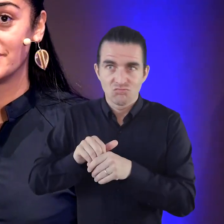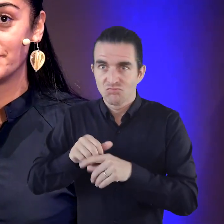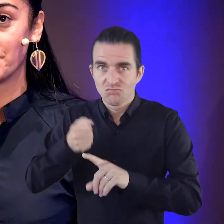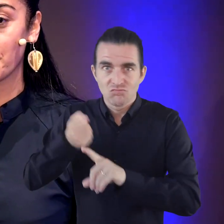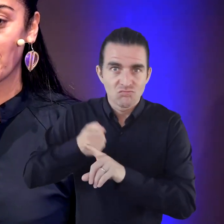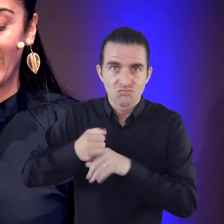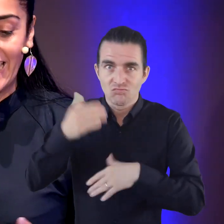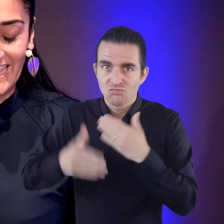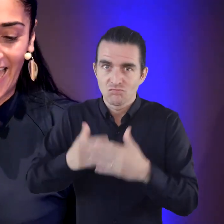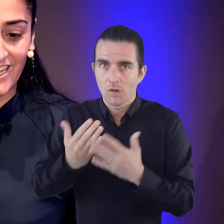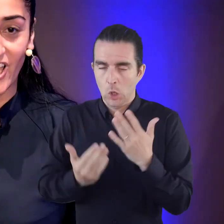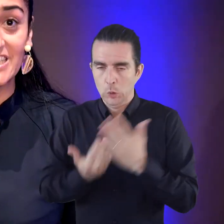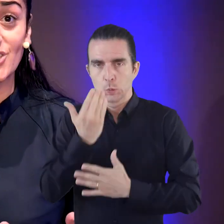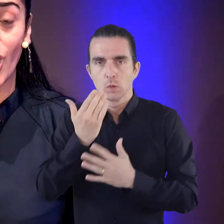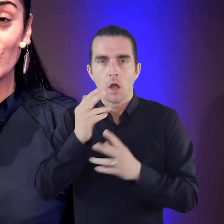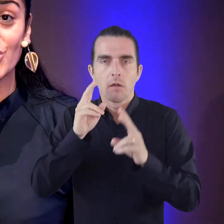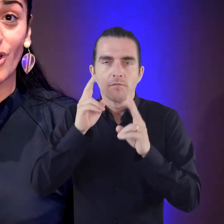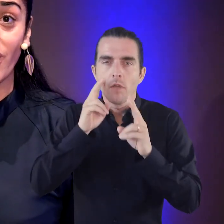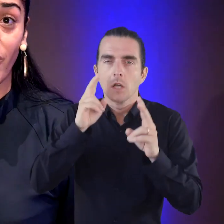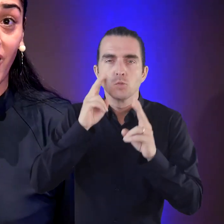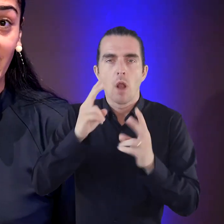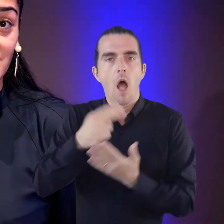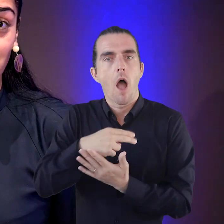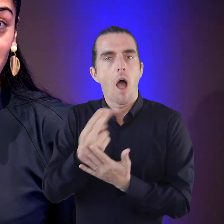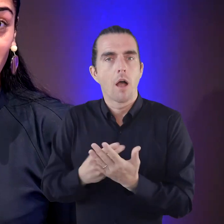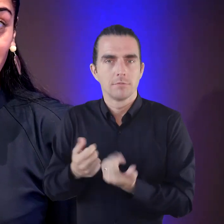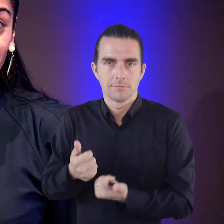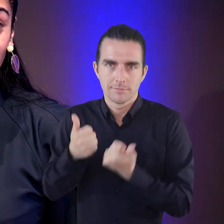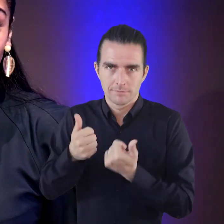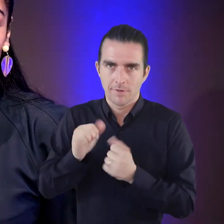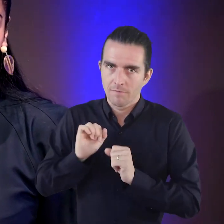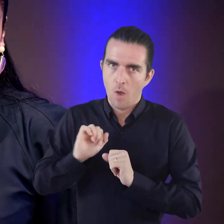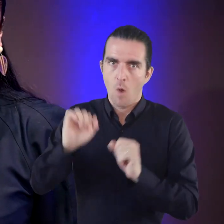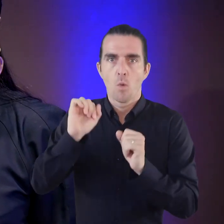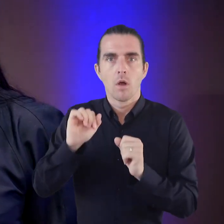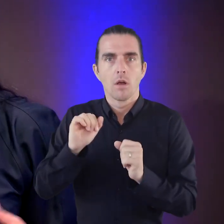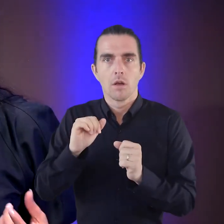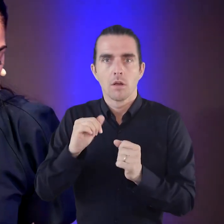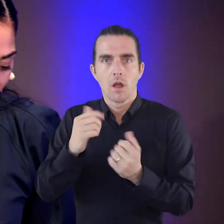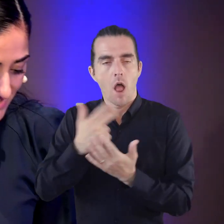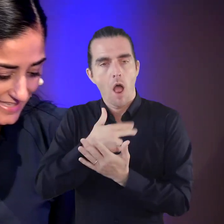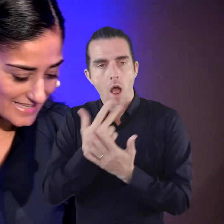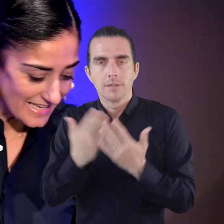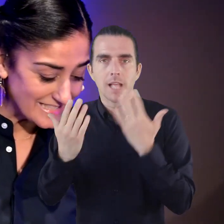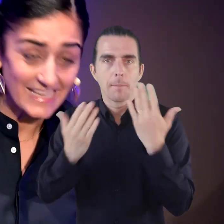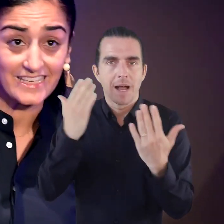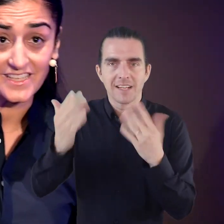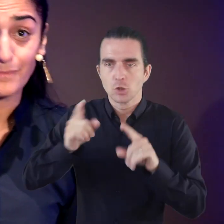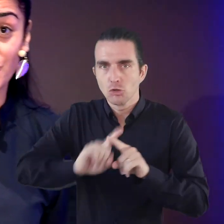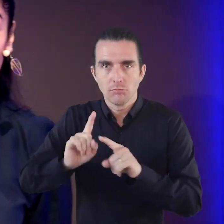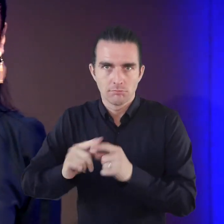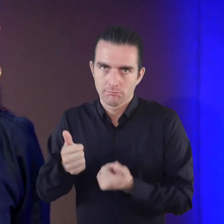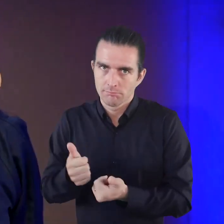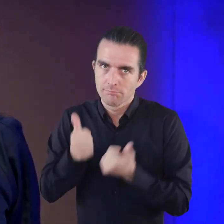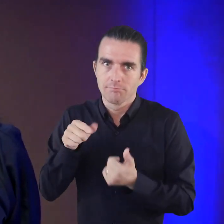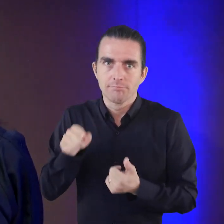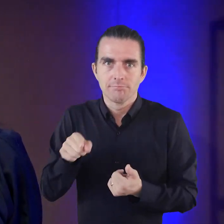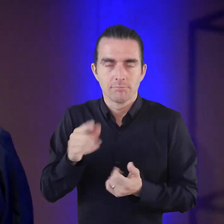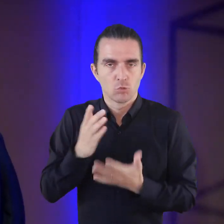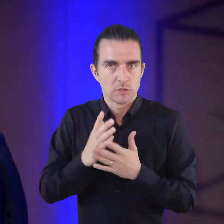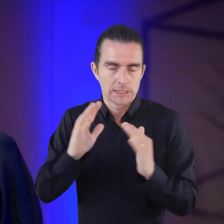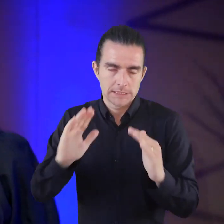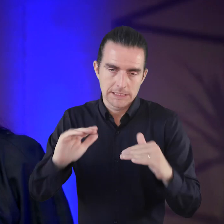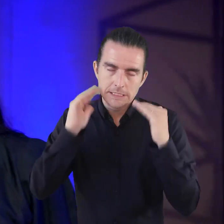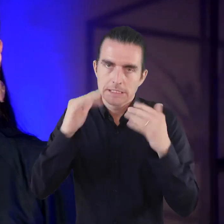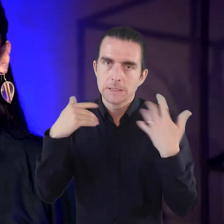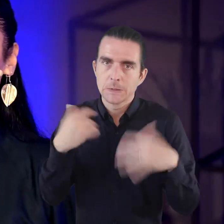art. He headlined his own solo art exhibition. His art is exceptional.